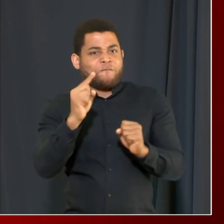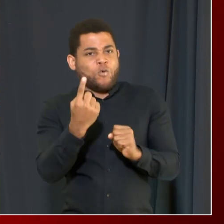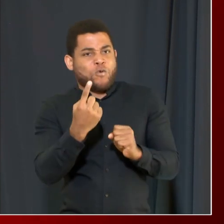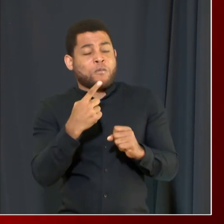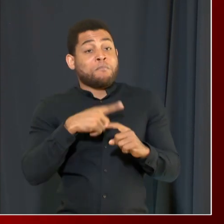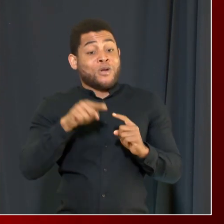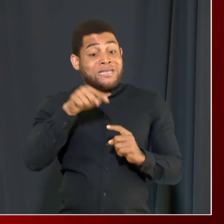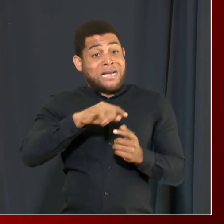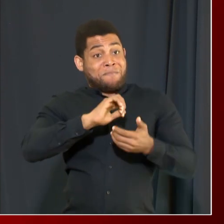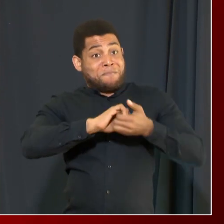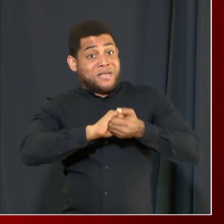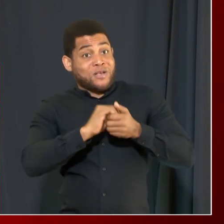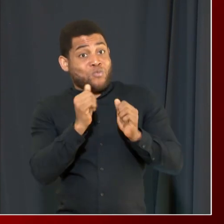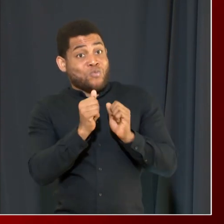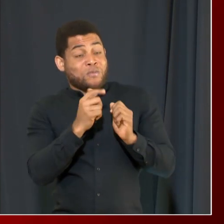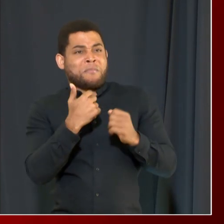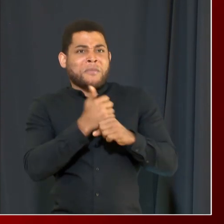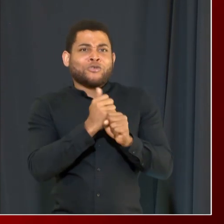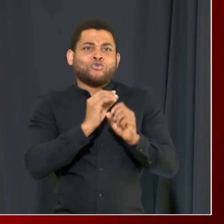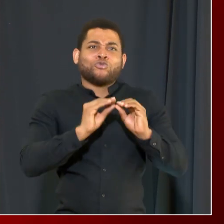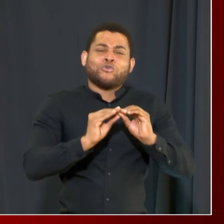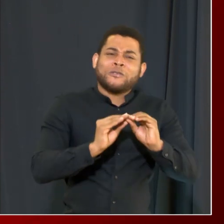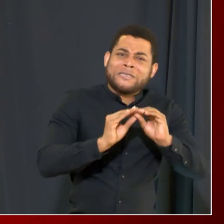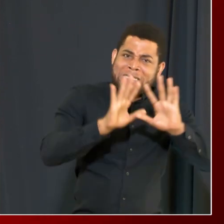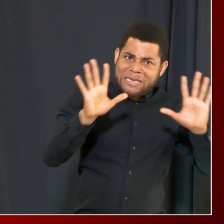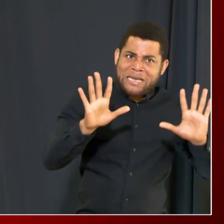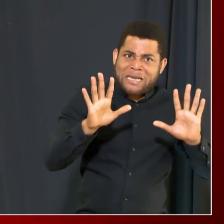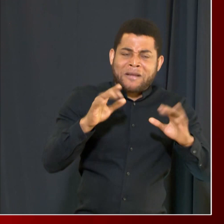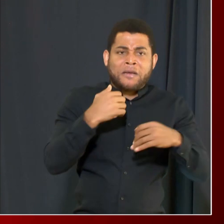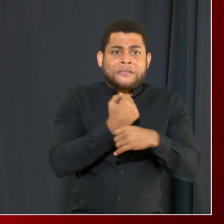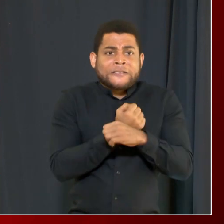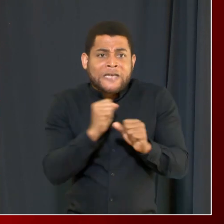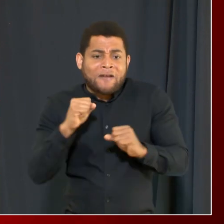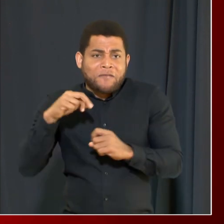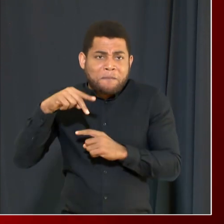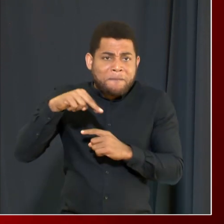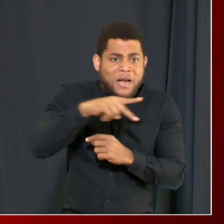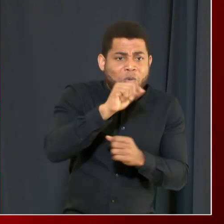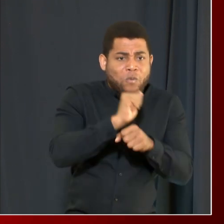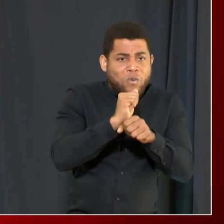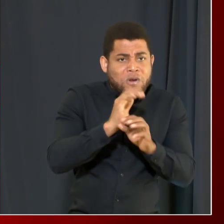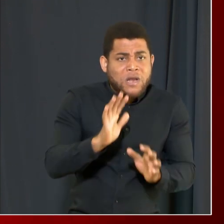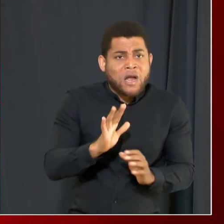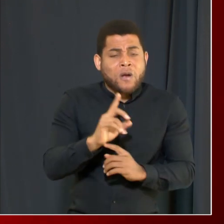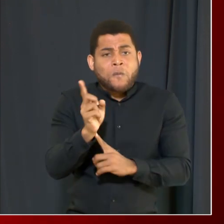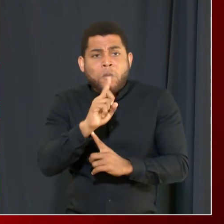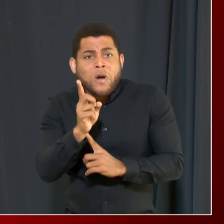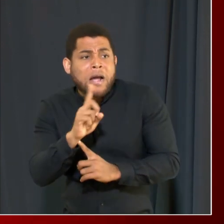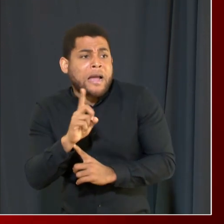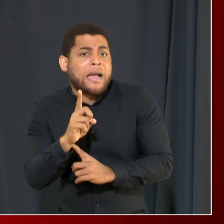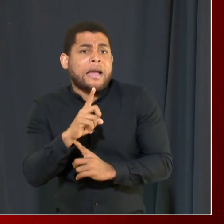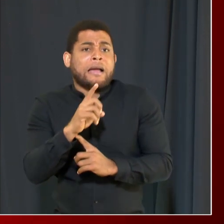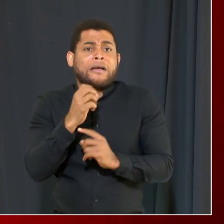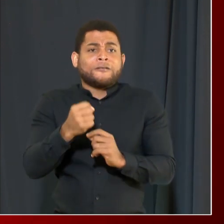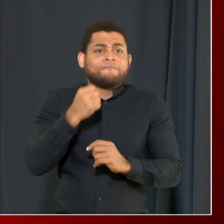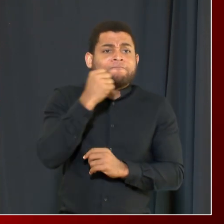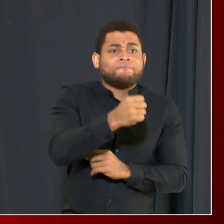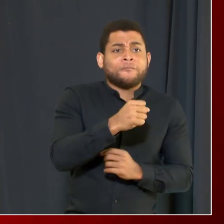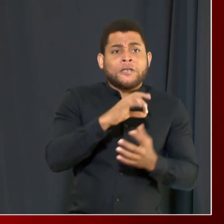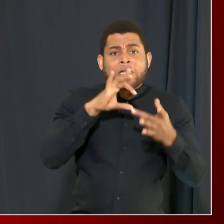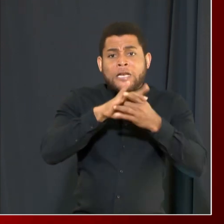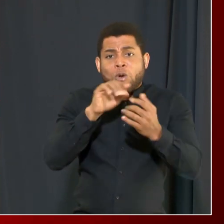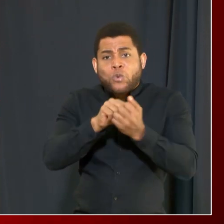sure that there's clarity of what our Safe Passage workers do and where they'll be, that there's connectivity with schools, which is something that we've